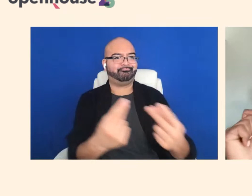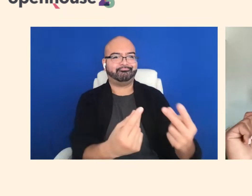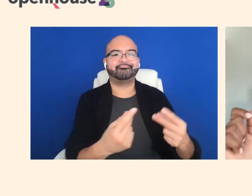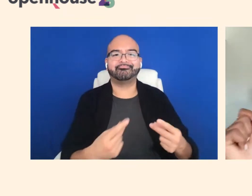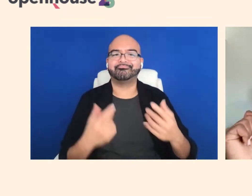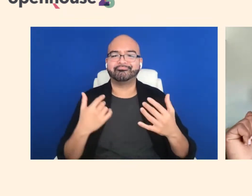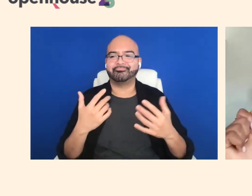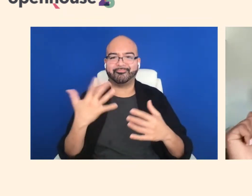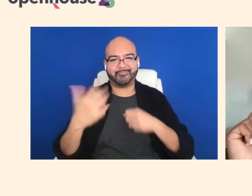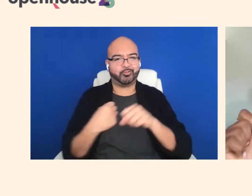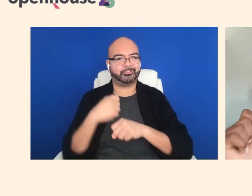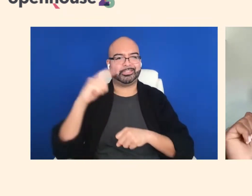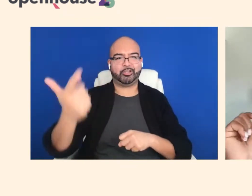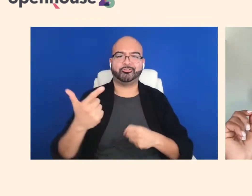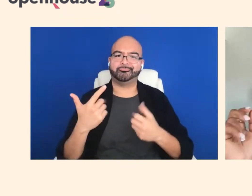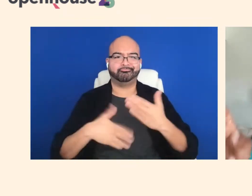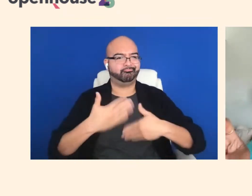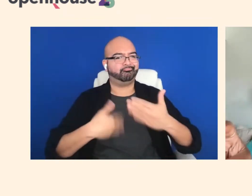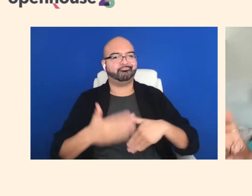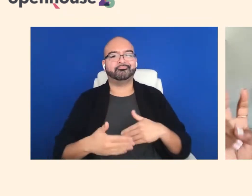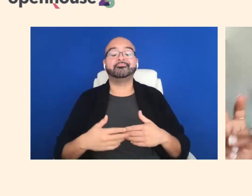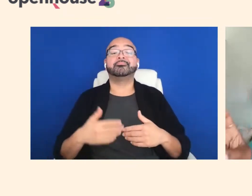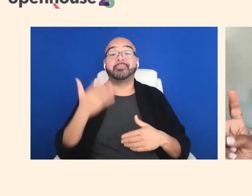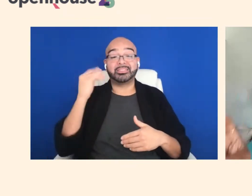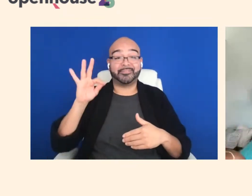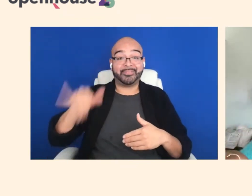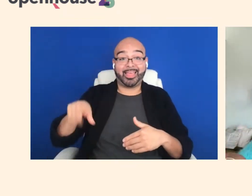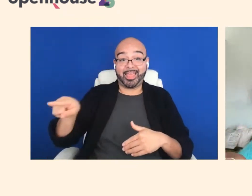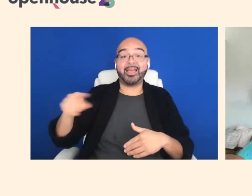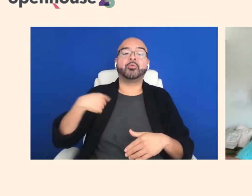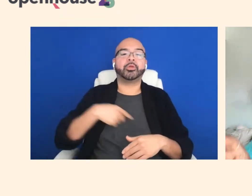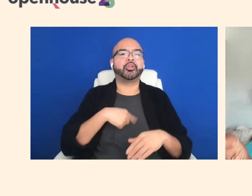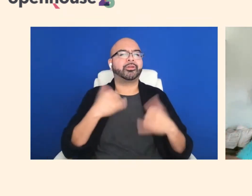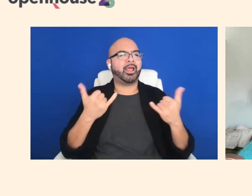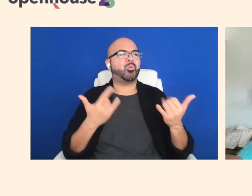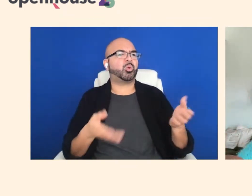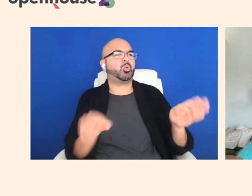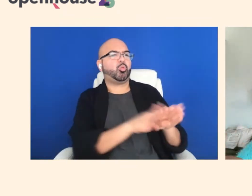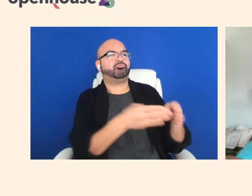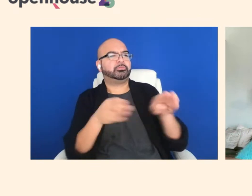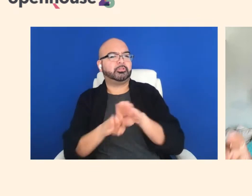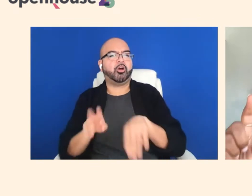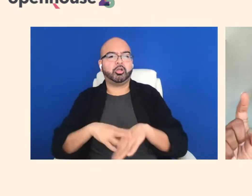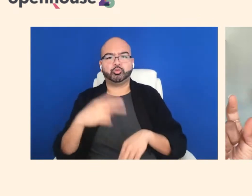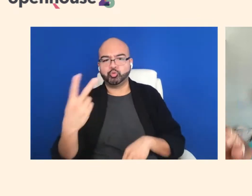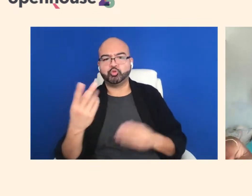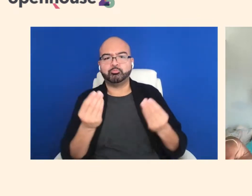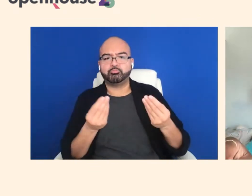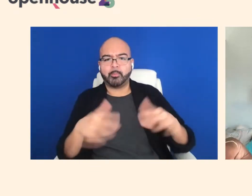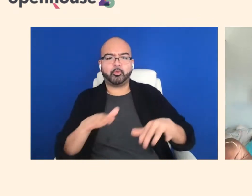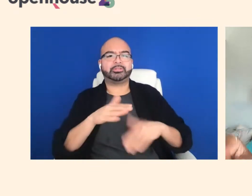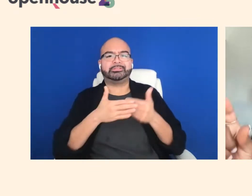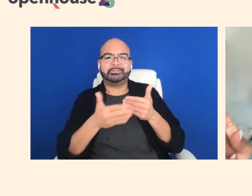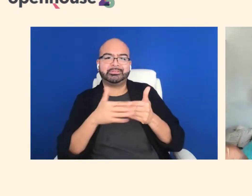that, we were able to close on we're closing on 2 properties in the next 60 days, a